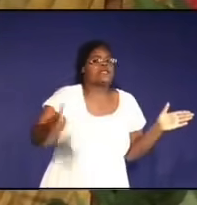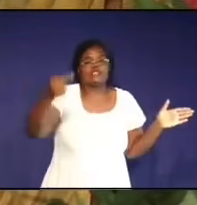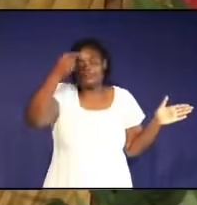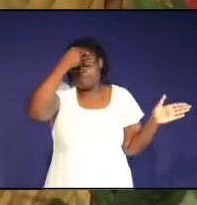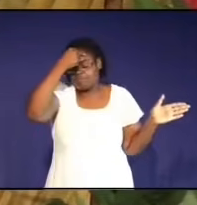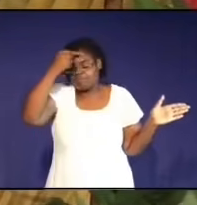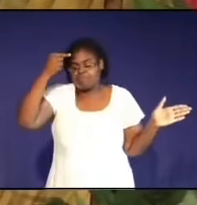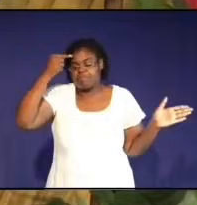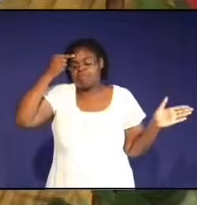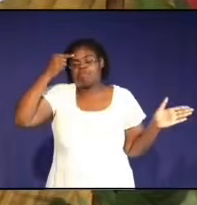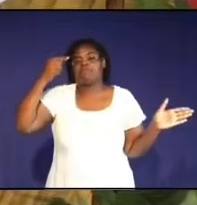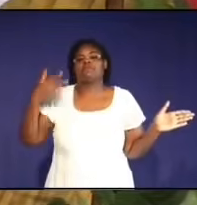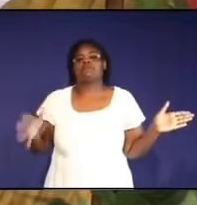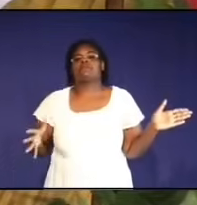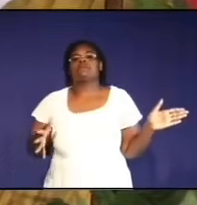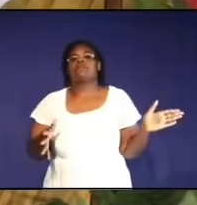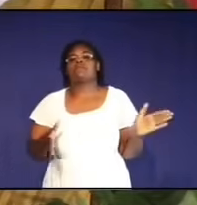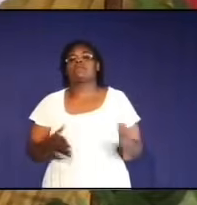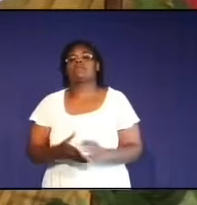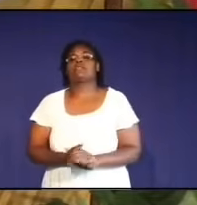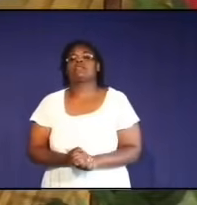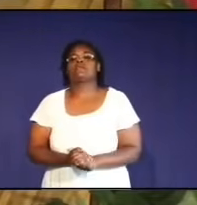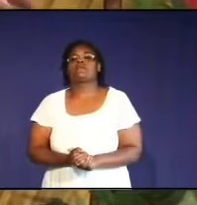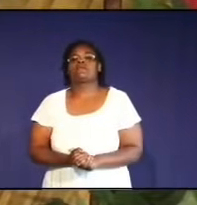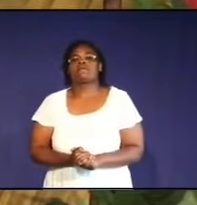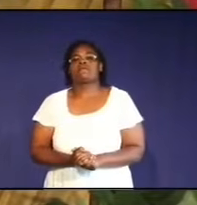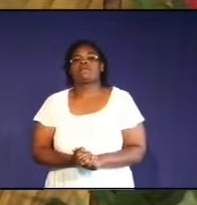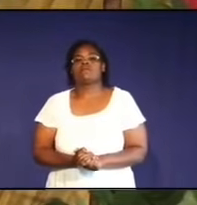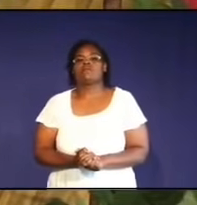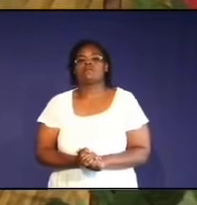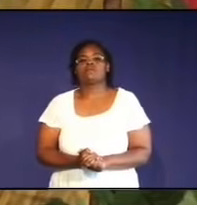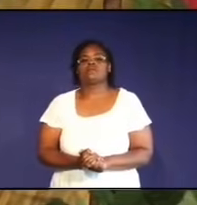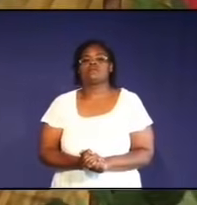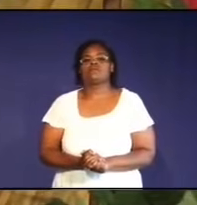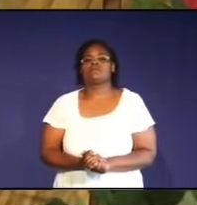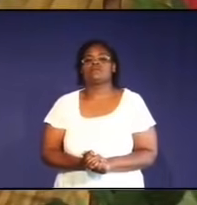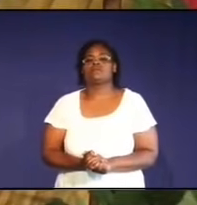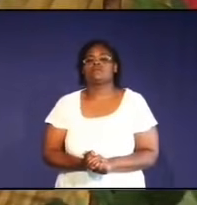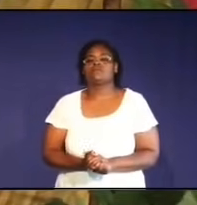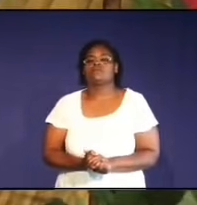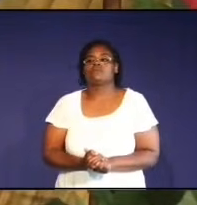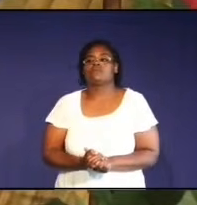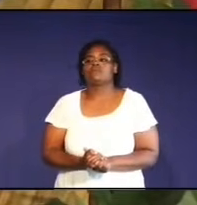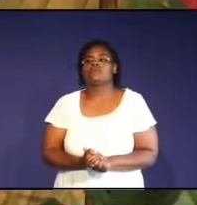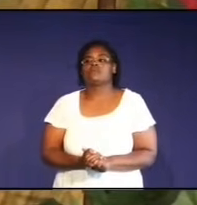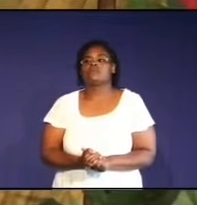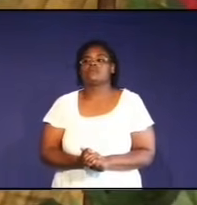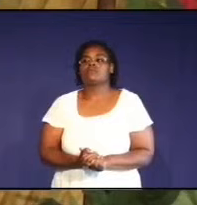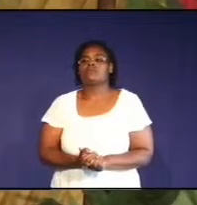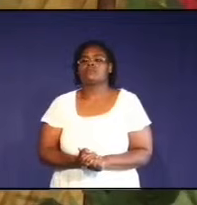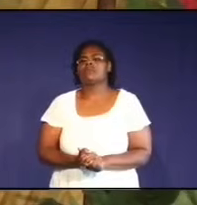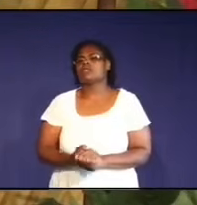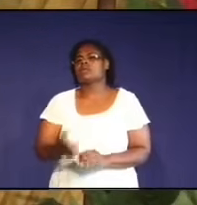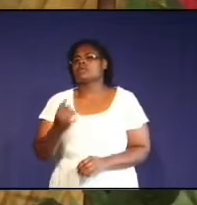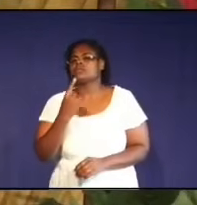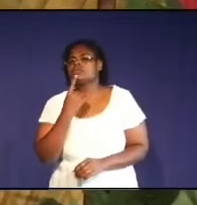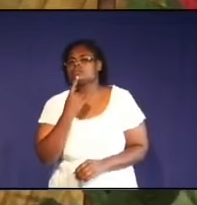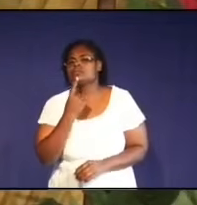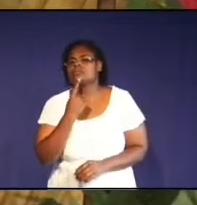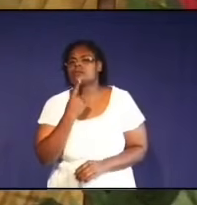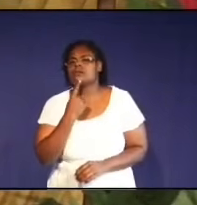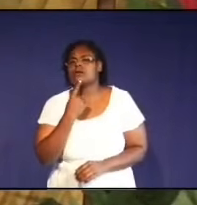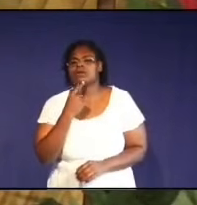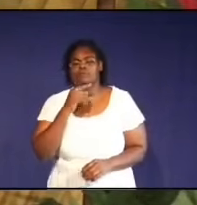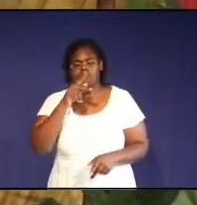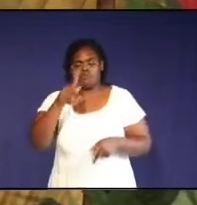righteousness and social injustice. He's addressing the issue.